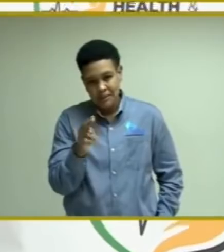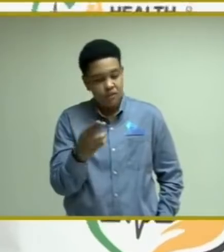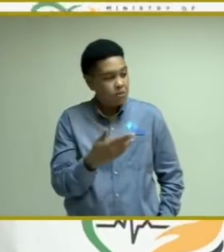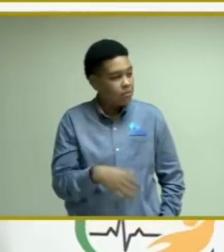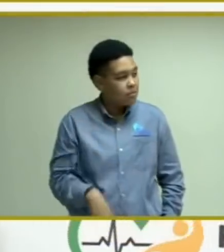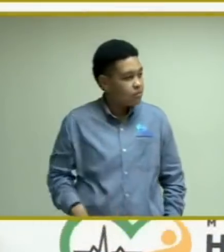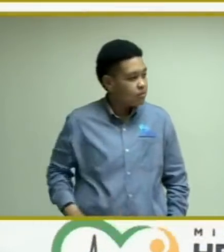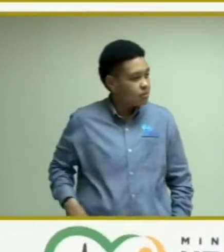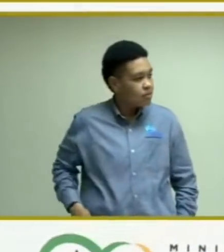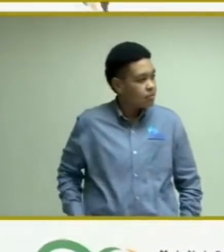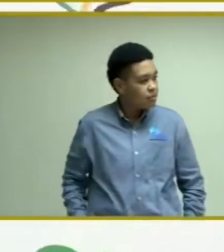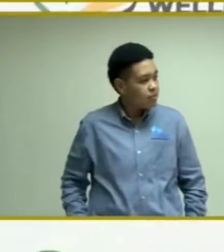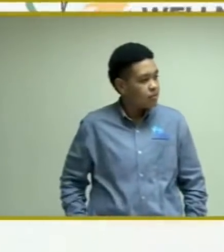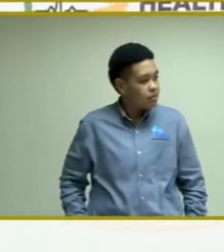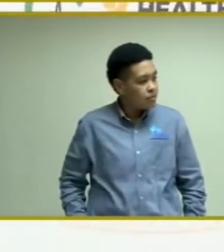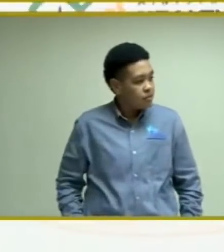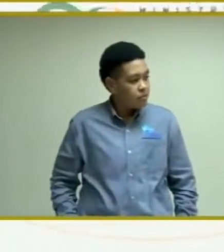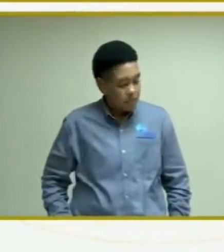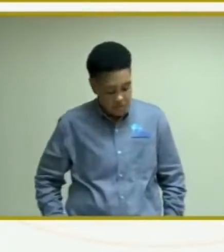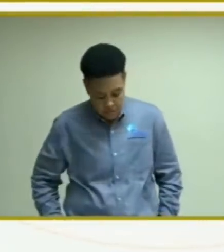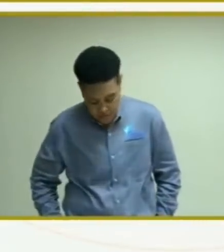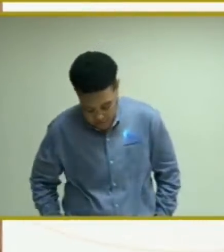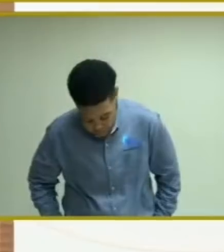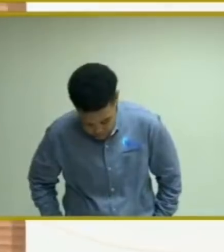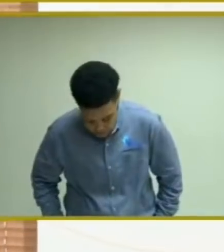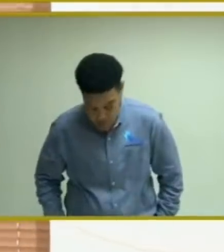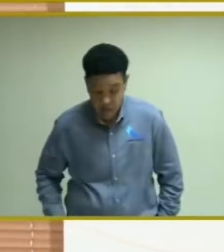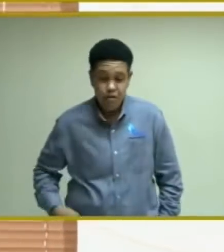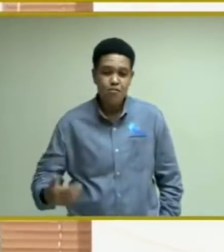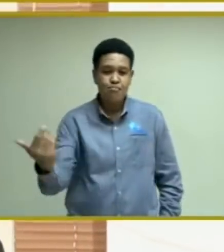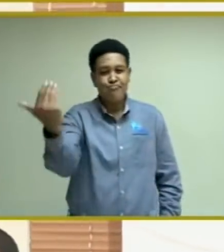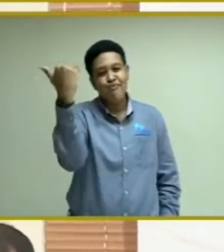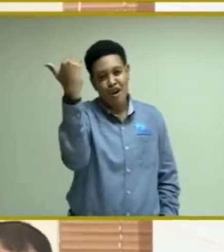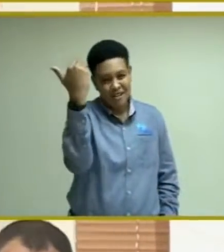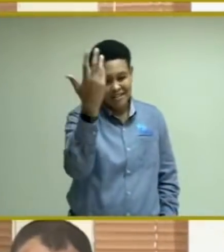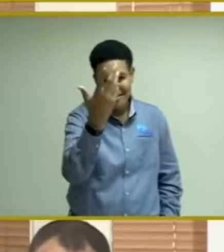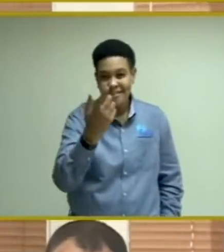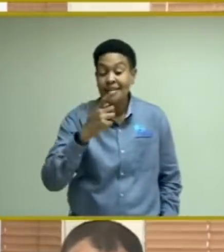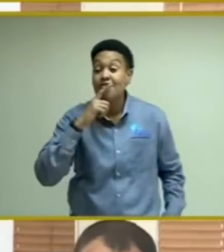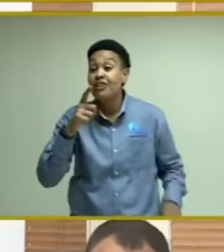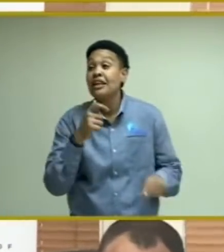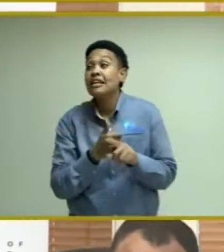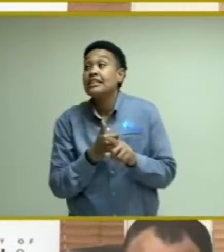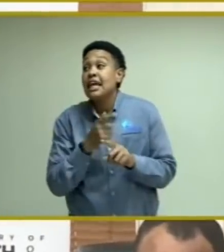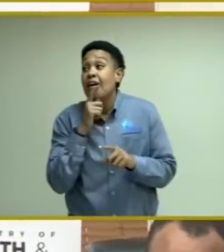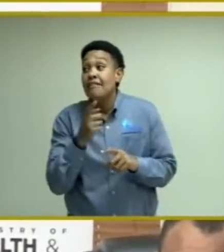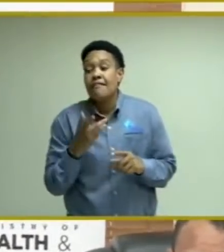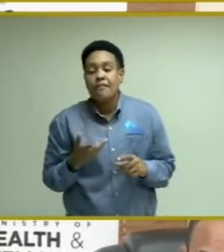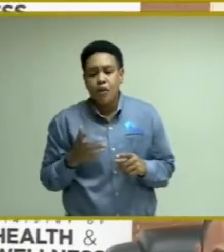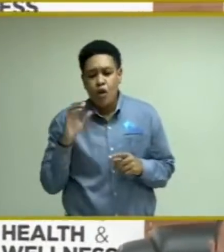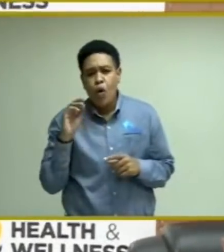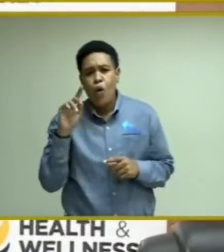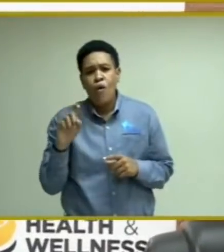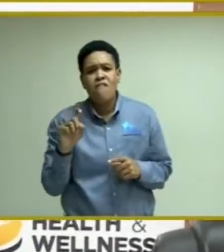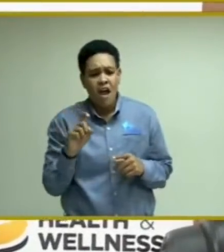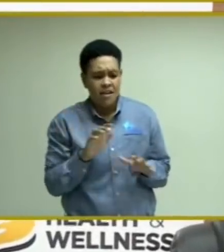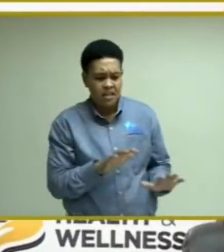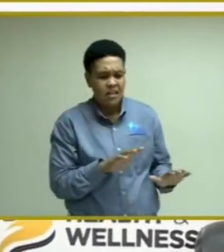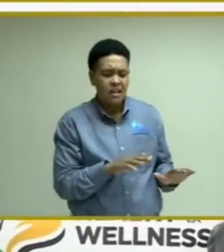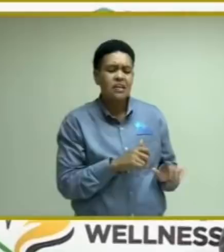numbers. So good morning, everyone. So the COVAX